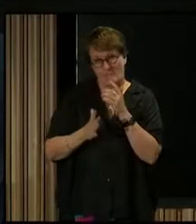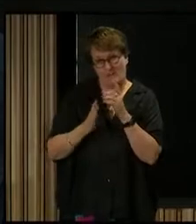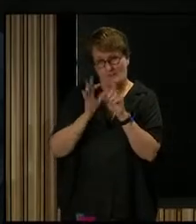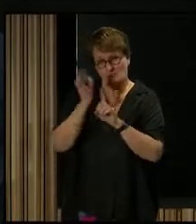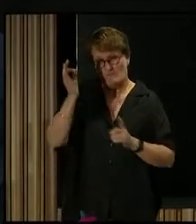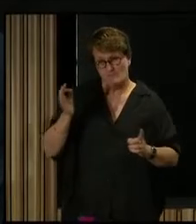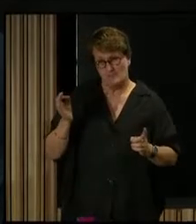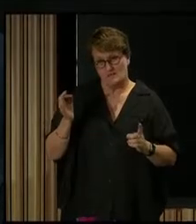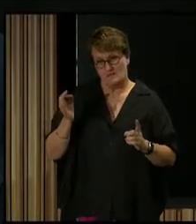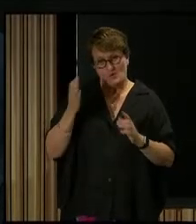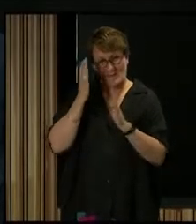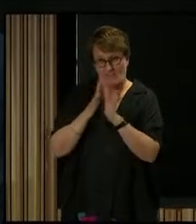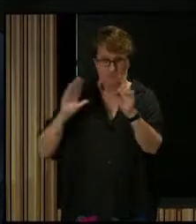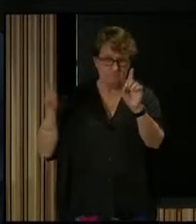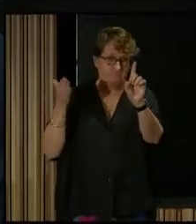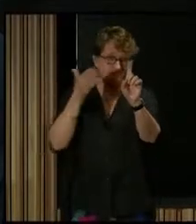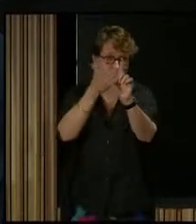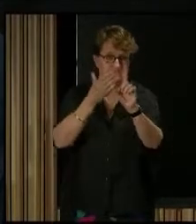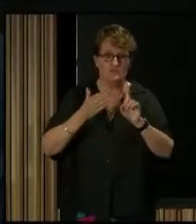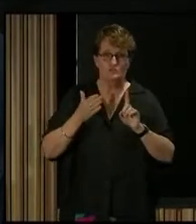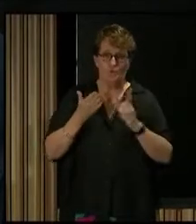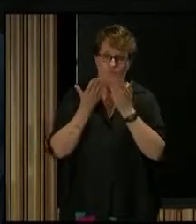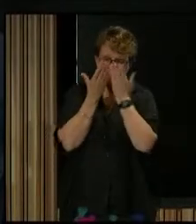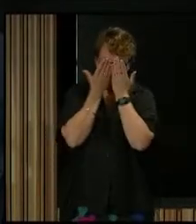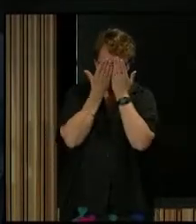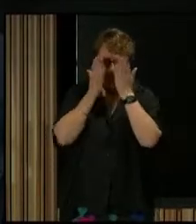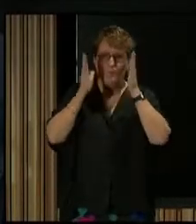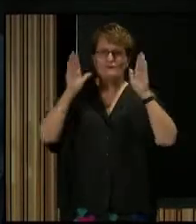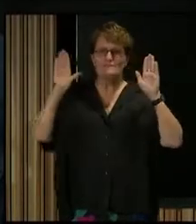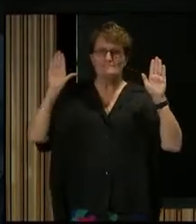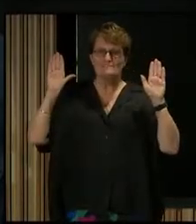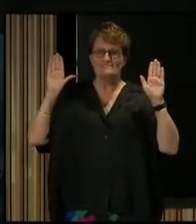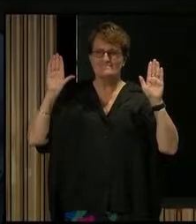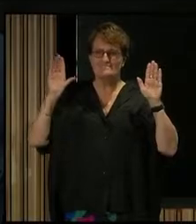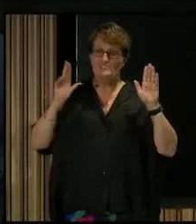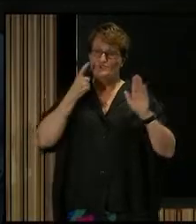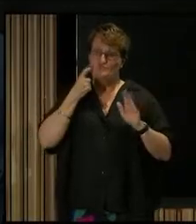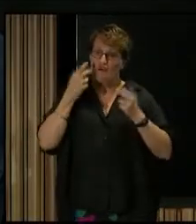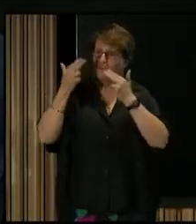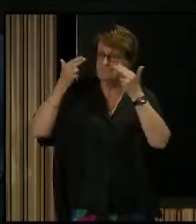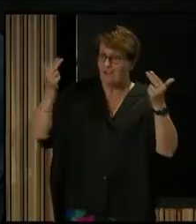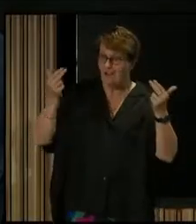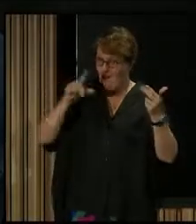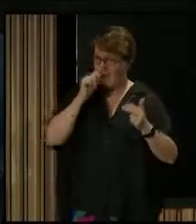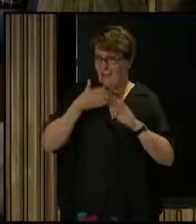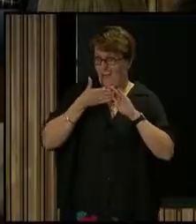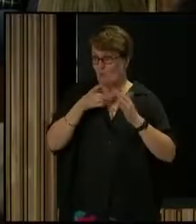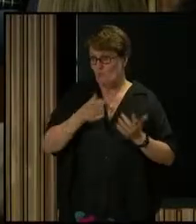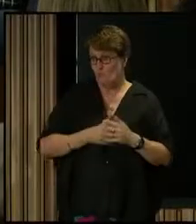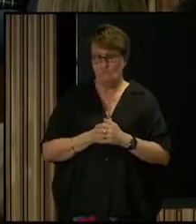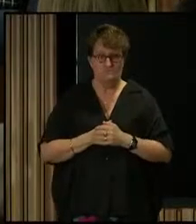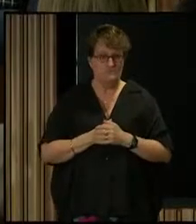closer to the destination. So if you open your face and let out whatever noise you thought it was supposed to be, then I know how to help you. And that's how